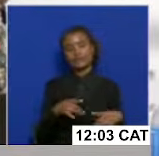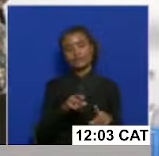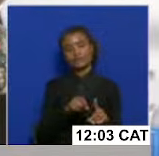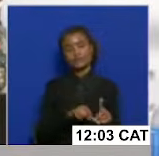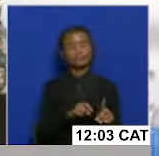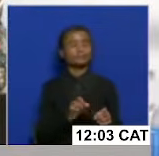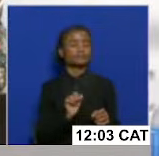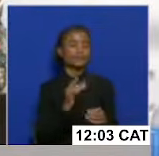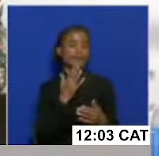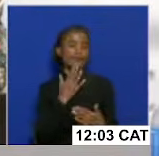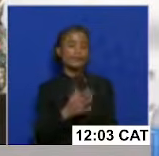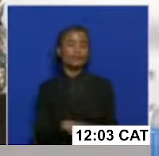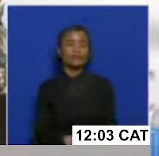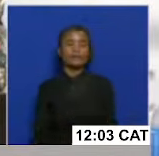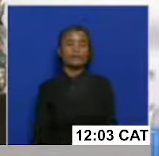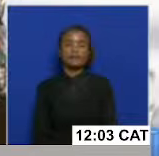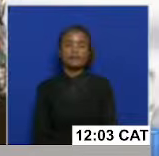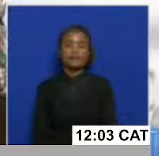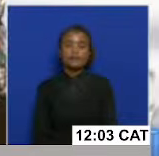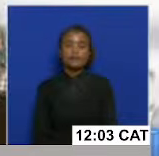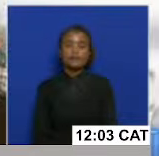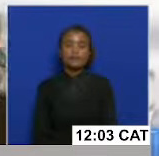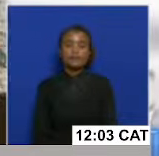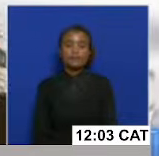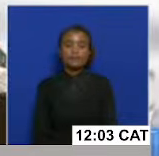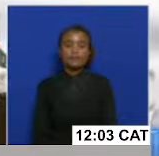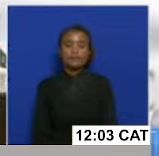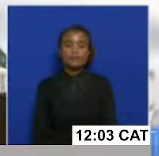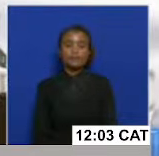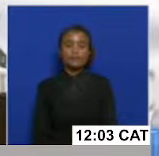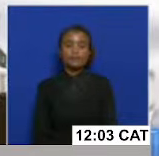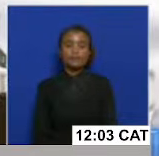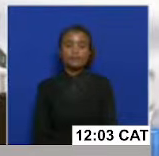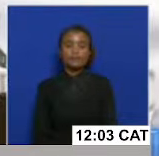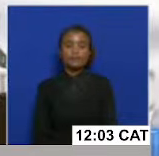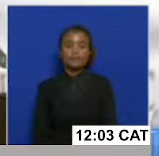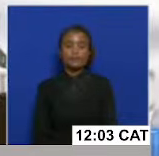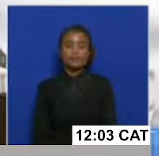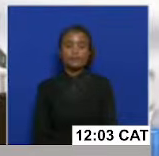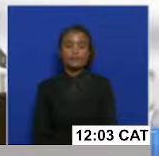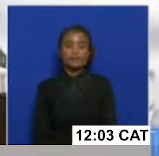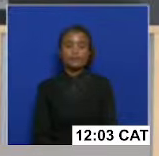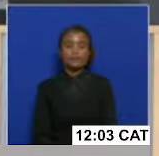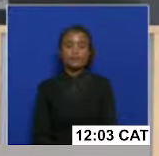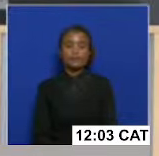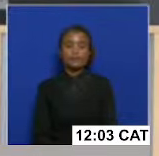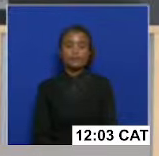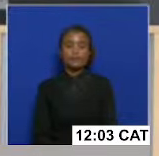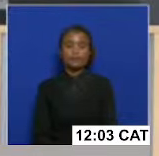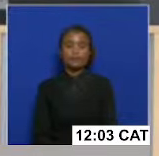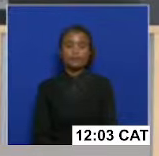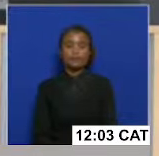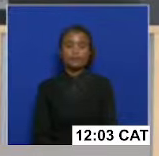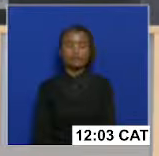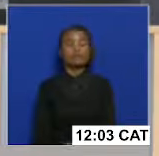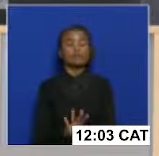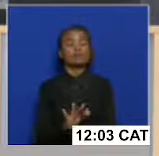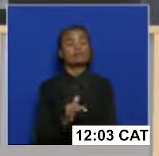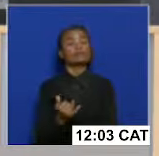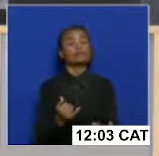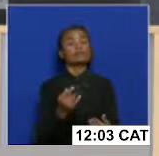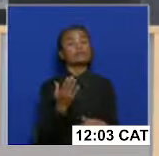Thank you. In fact, just to follow up on Chair's point, you had forgotten all about